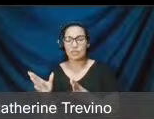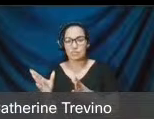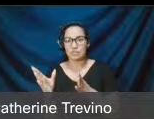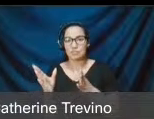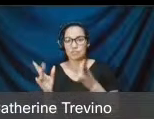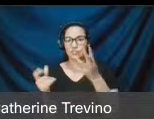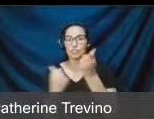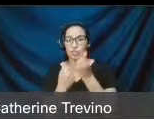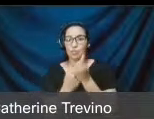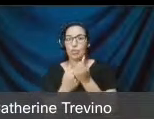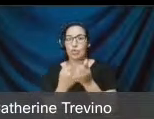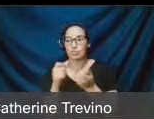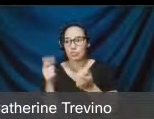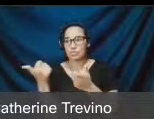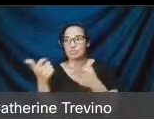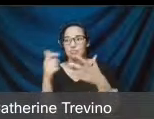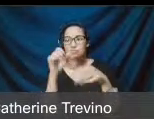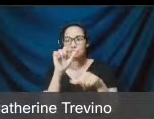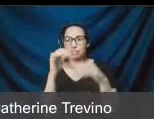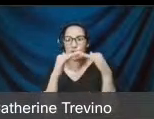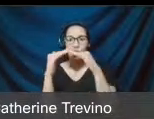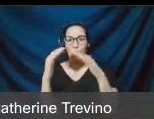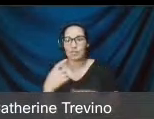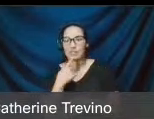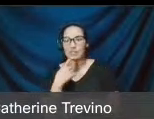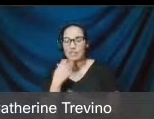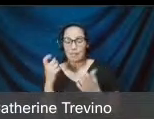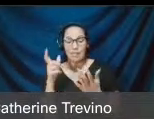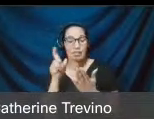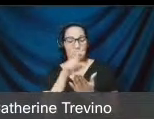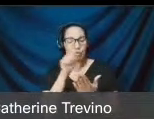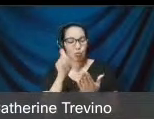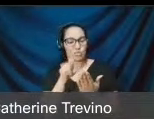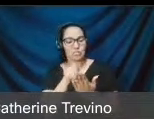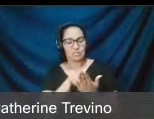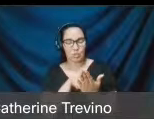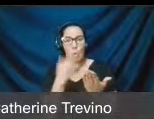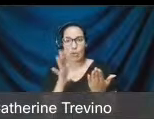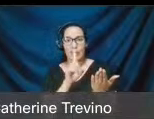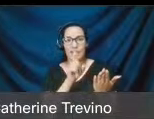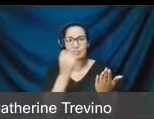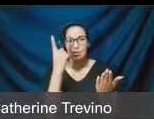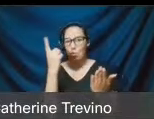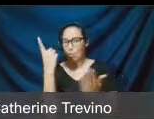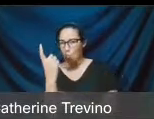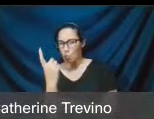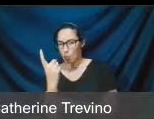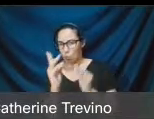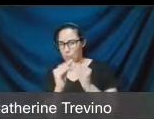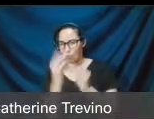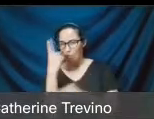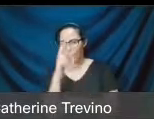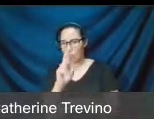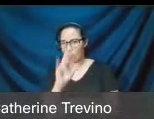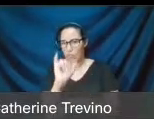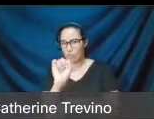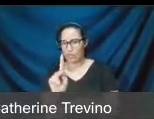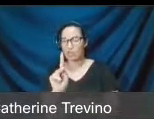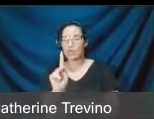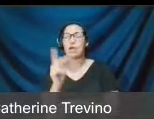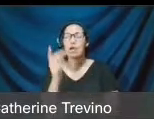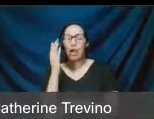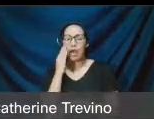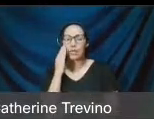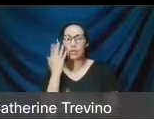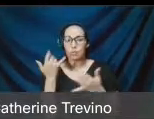colleagues have said. They've already asked many of the questions that I have written down. But just one more question for Rick. I know you were we're